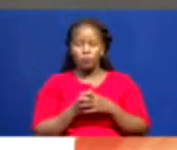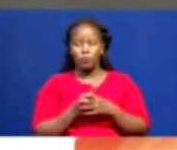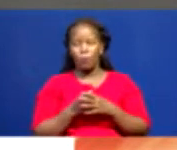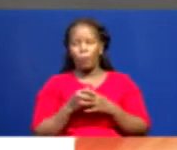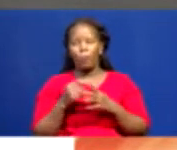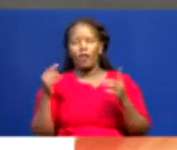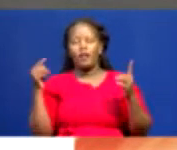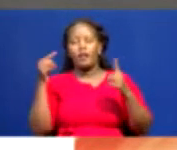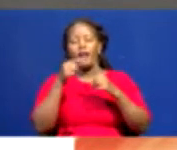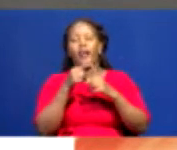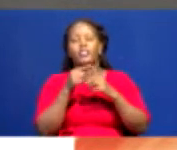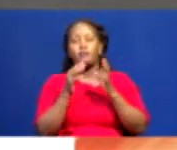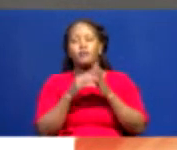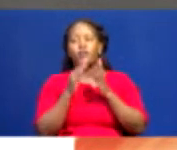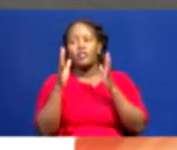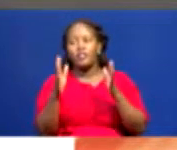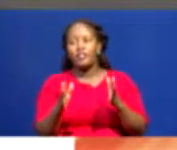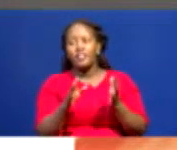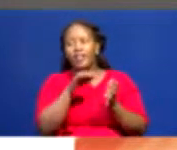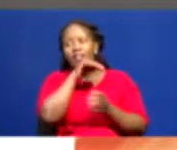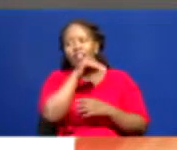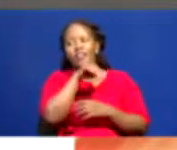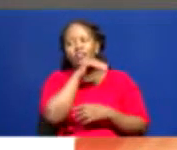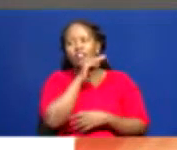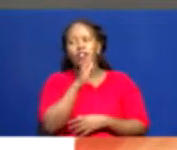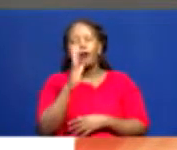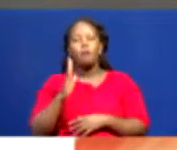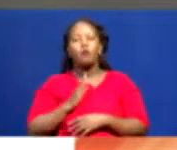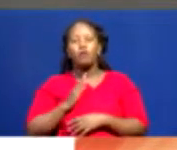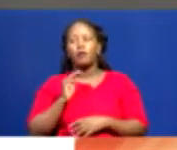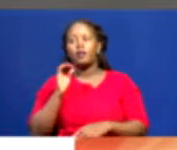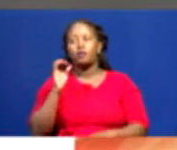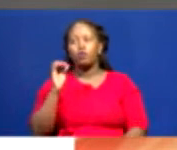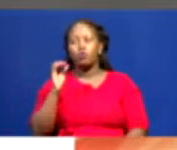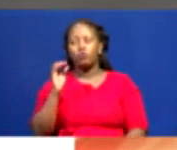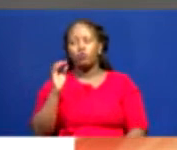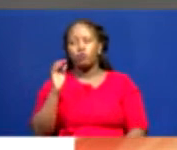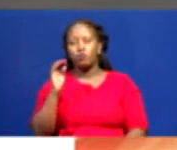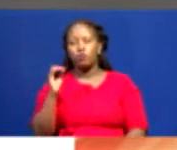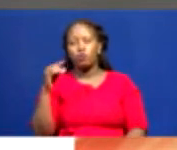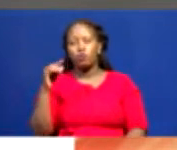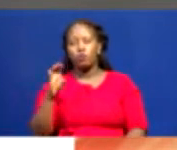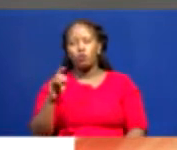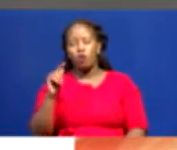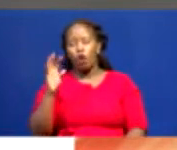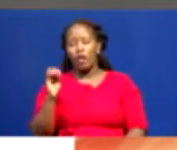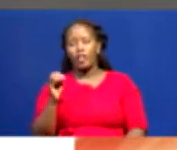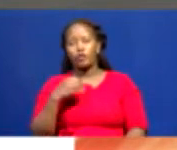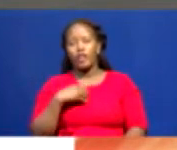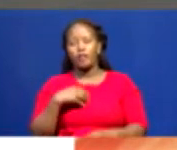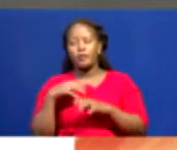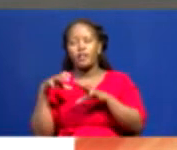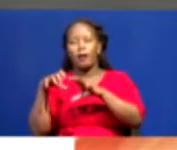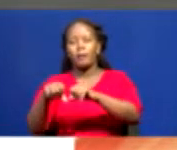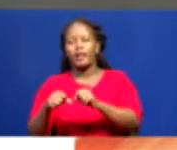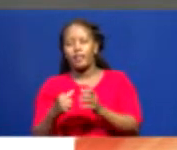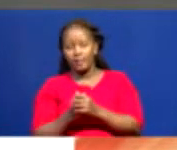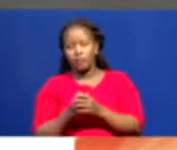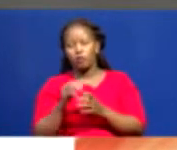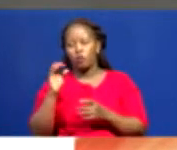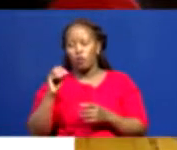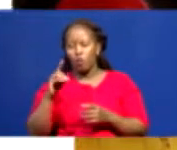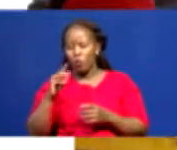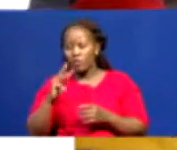one Kenya leader, Raila Odinga's bodyguard, Maurice Ogeto, has allegedly been abducted. In a statement, the ODM